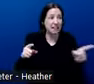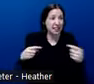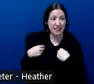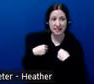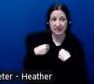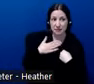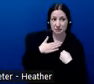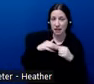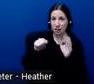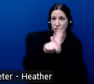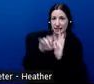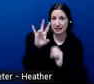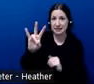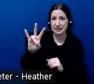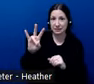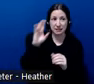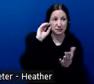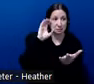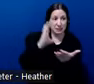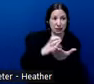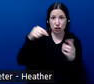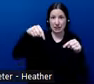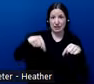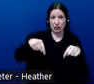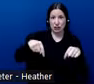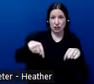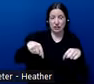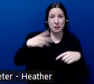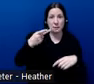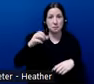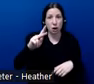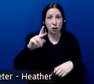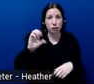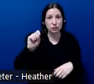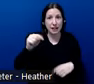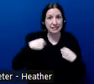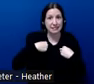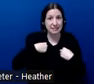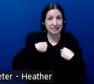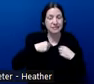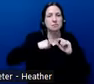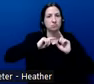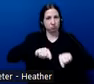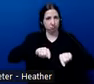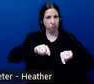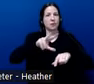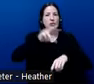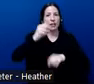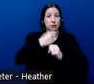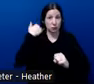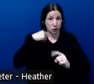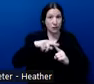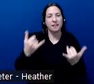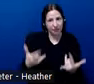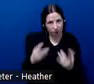7 picture that was taken at Parkcrest. Brenda Montagano teaches at Parkcrest, the same school she attended more than 30 years ago. Who knew